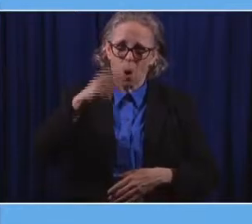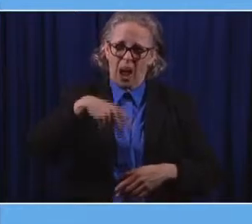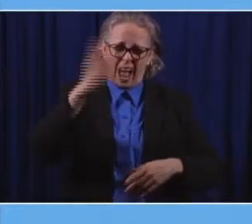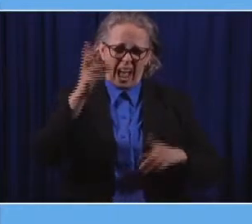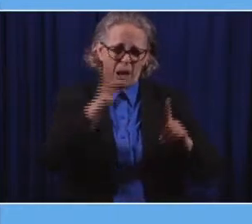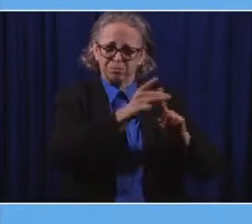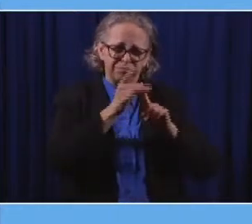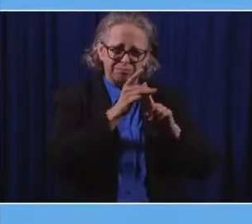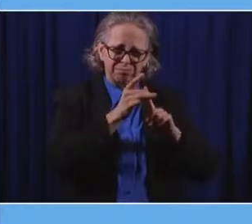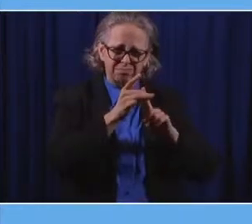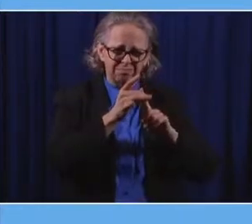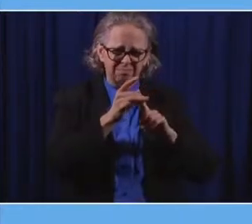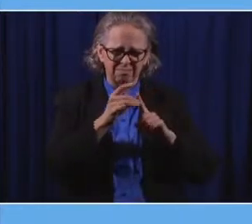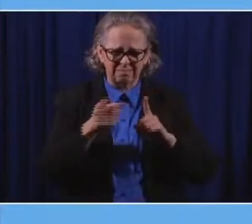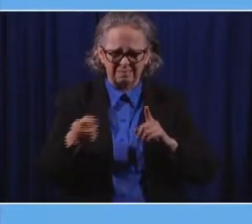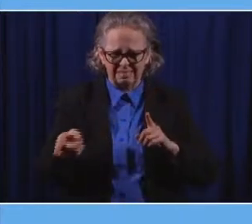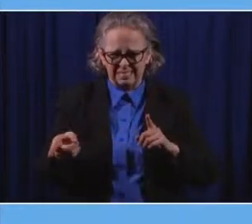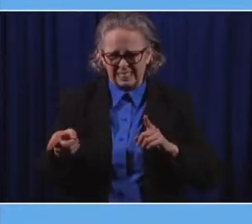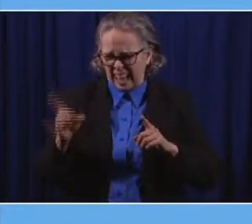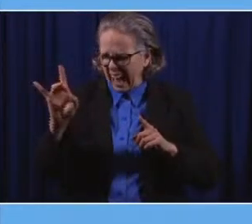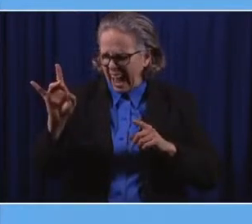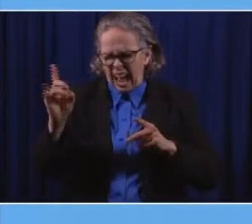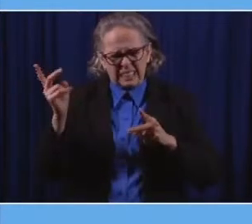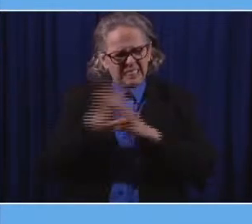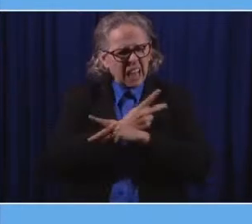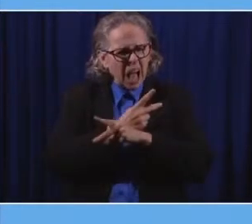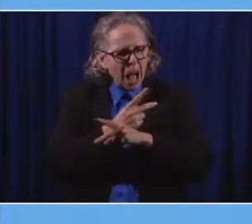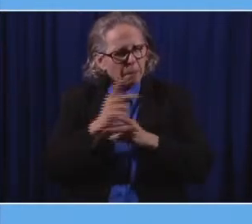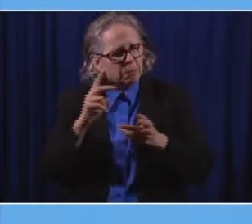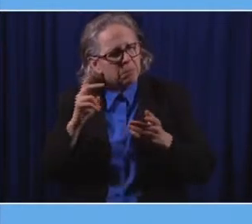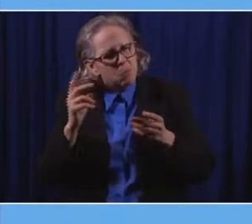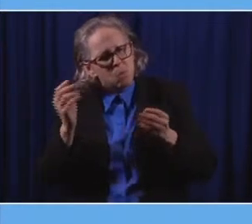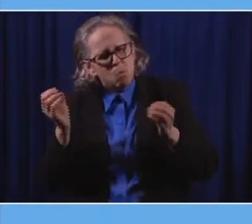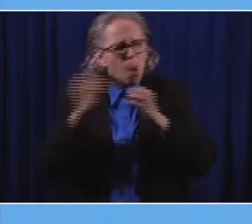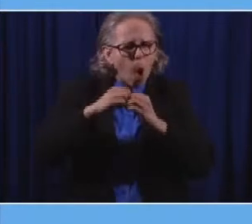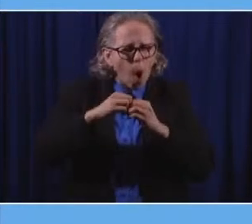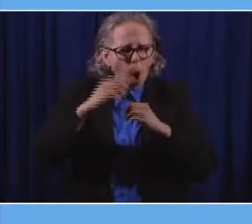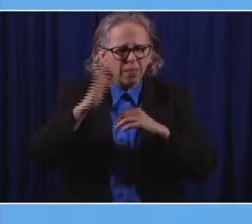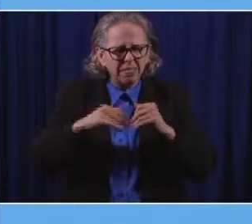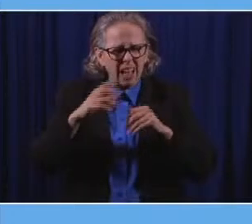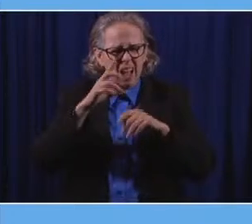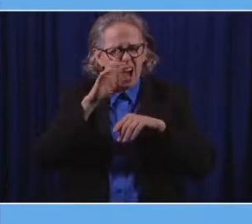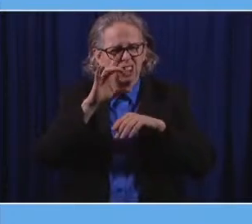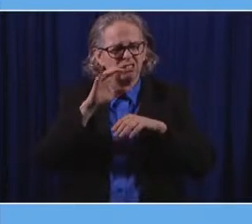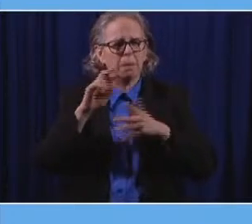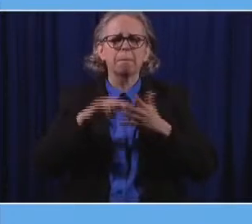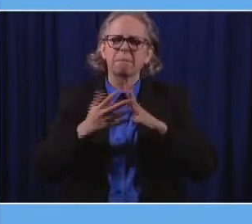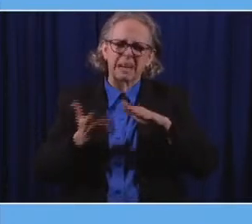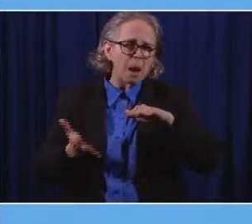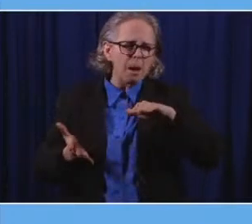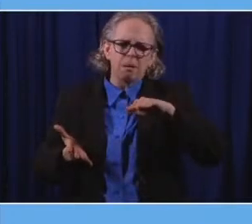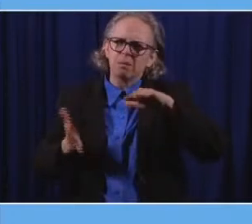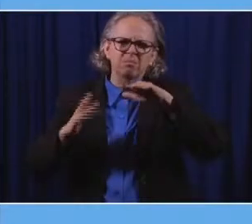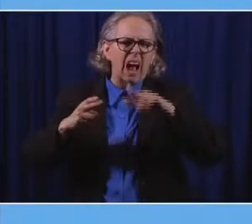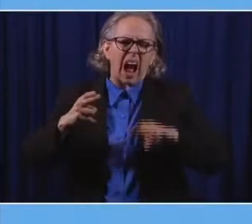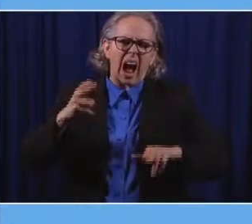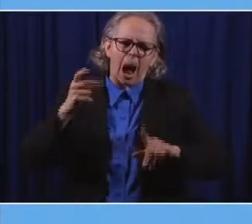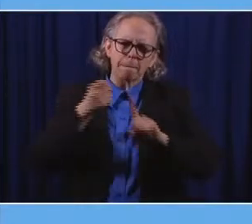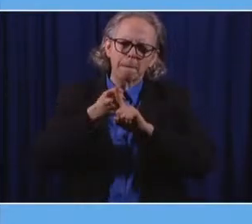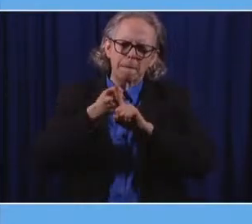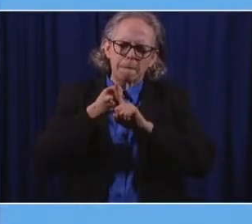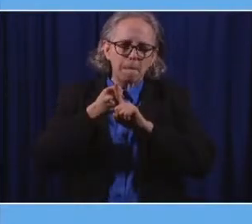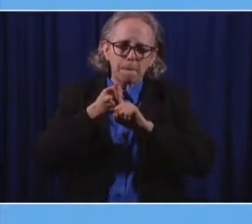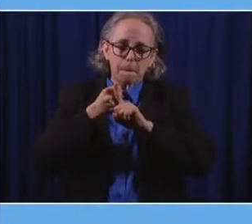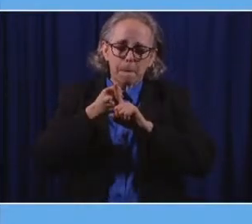times. So you can just see that some of the very, very high incident counties are just literally off the charts. And that